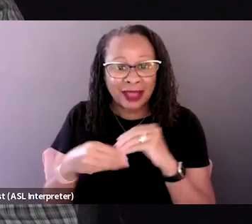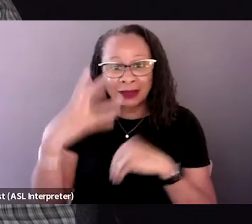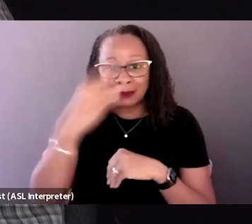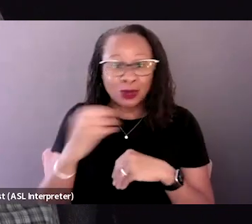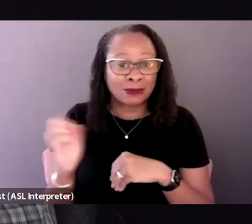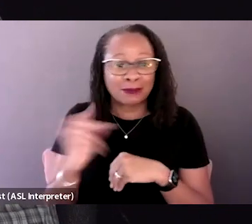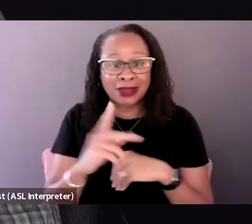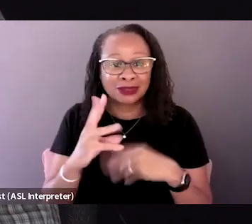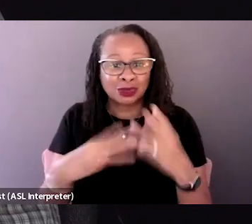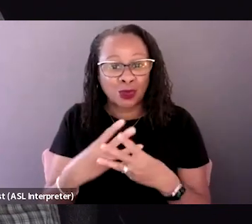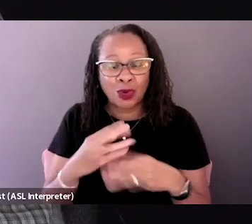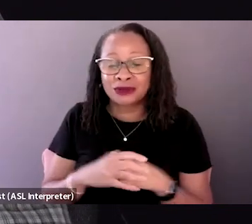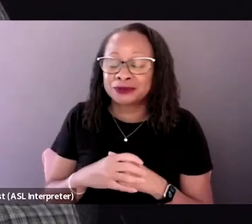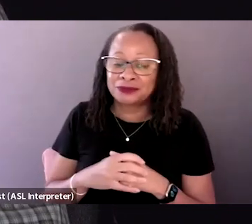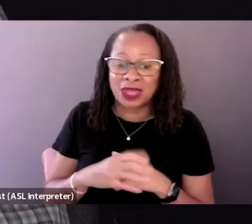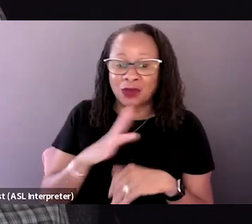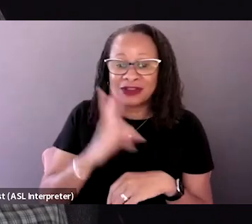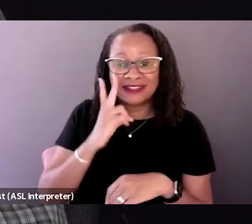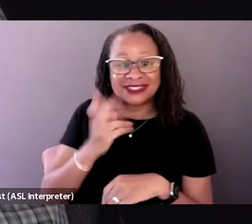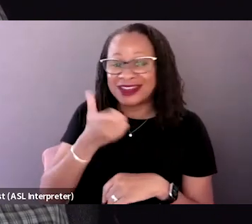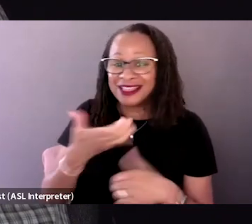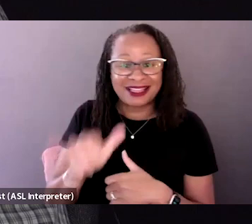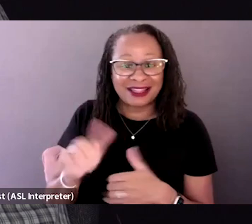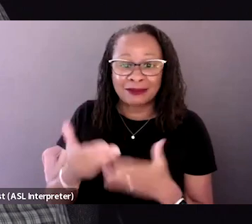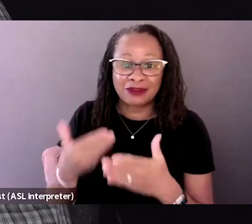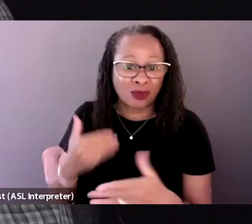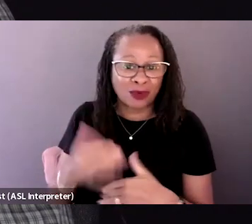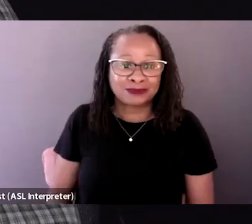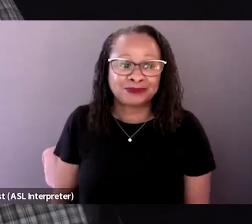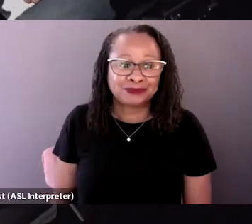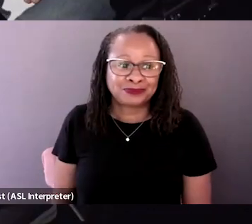putting beauty back into the world. It was just, we'd never seen anything like it.